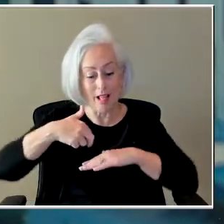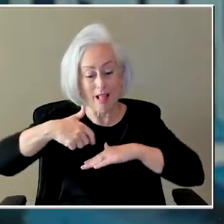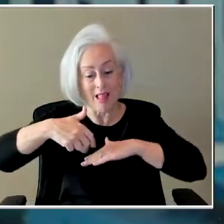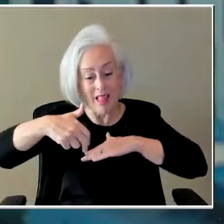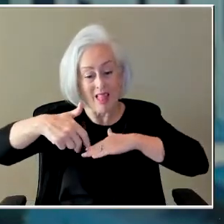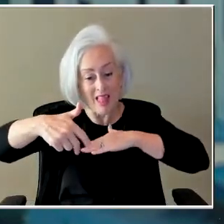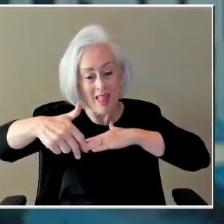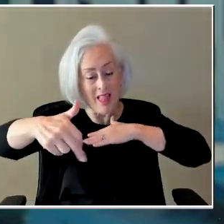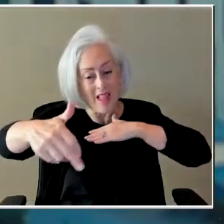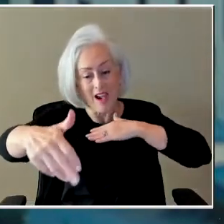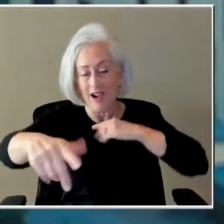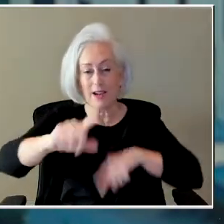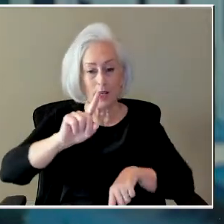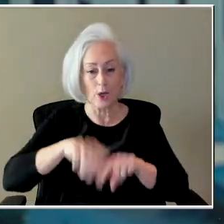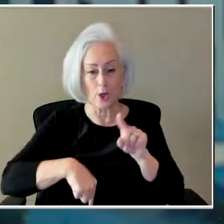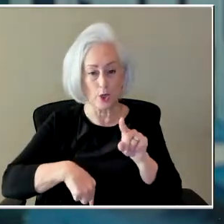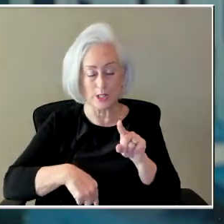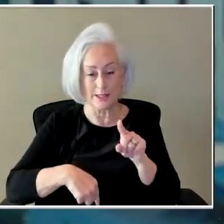have walked